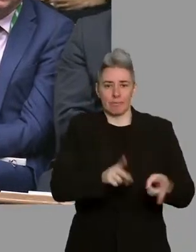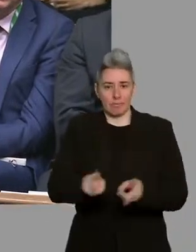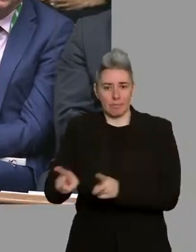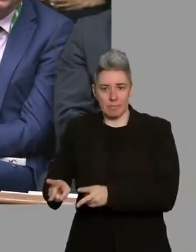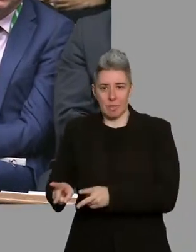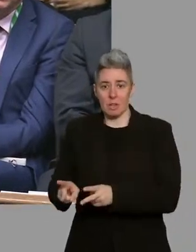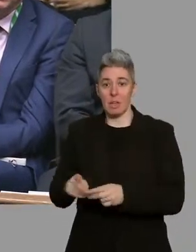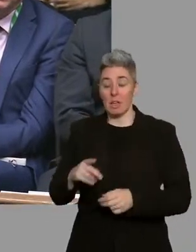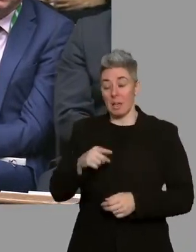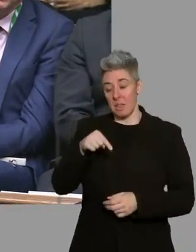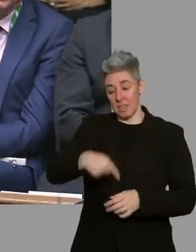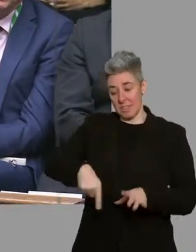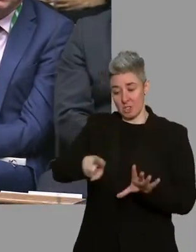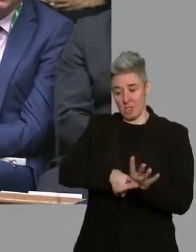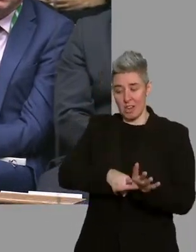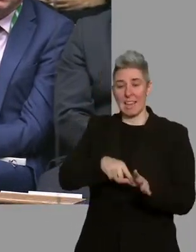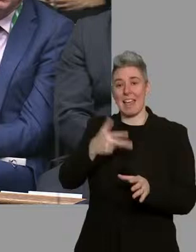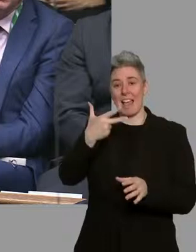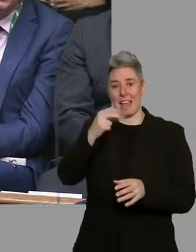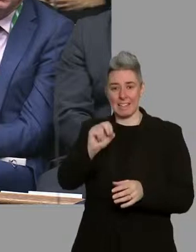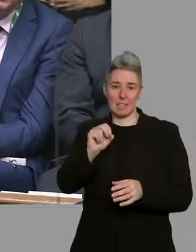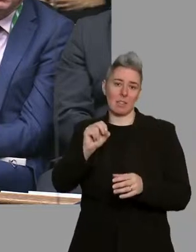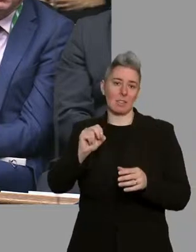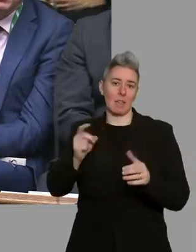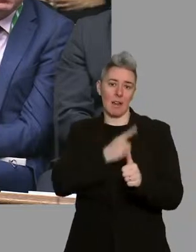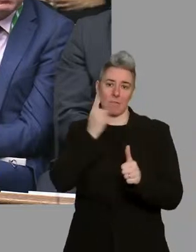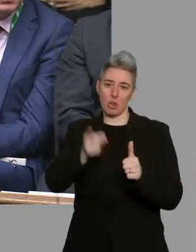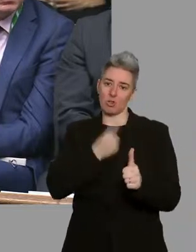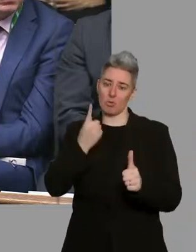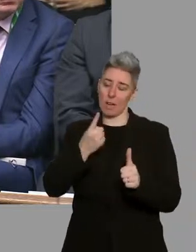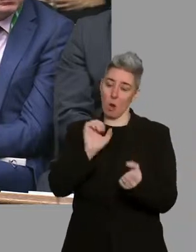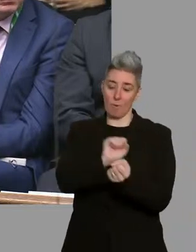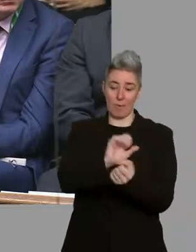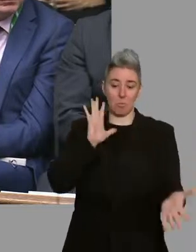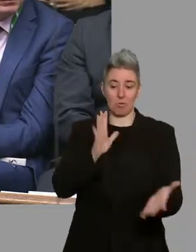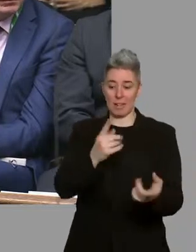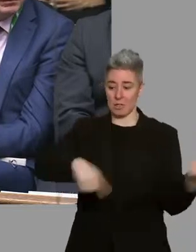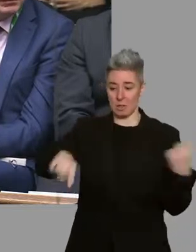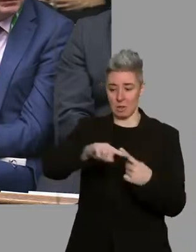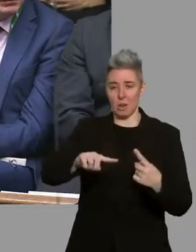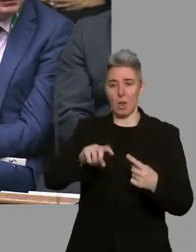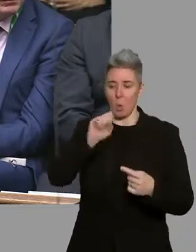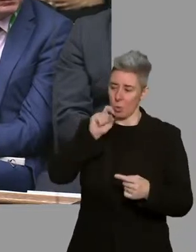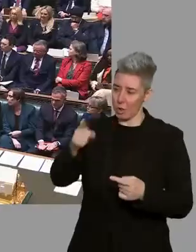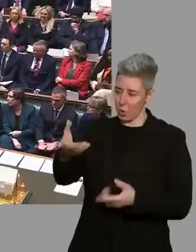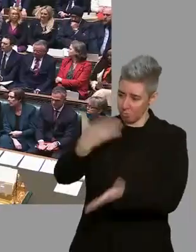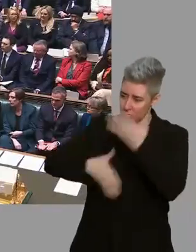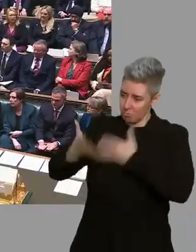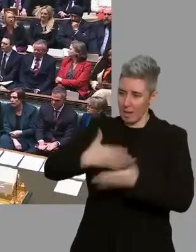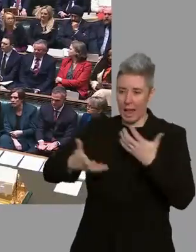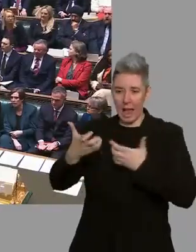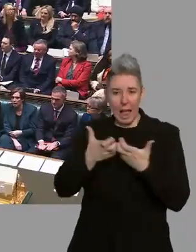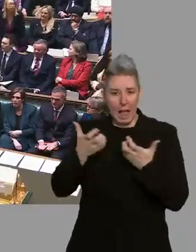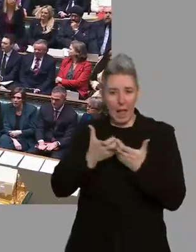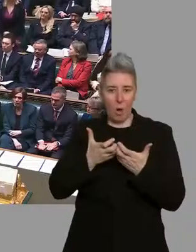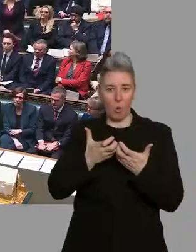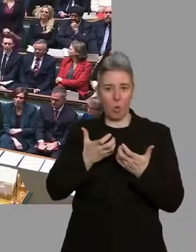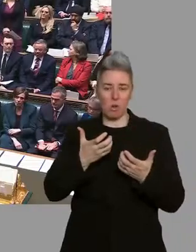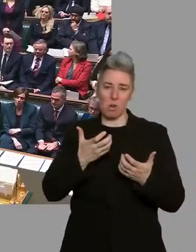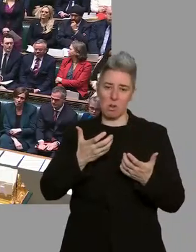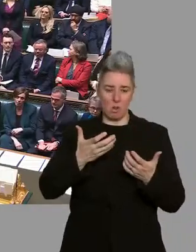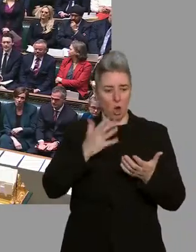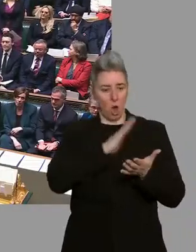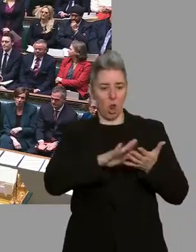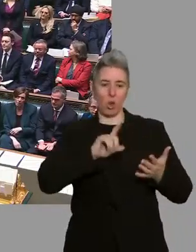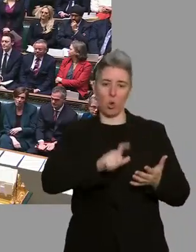out what this government is doing on Holocaust education to ensure that never again means never again?